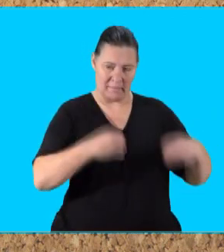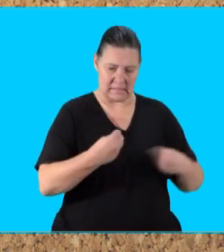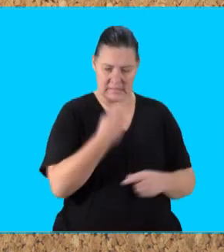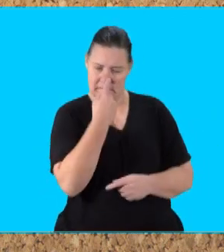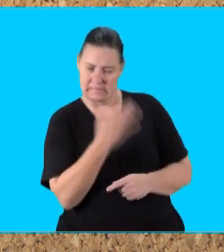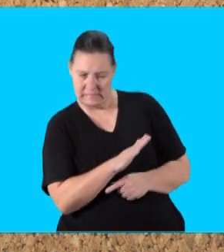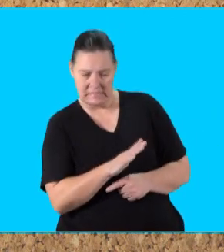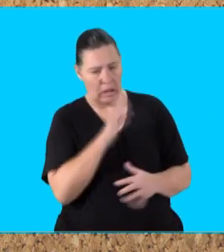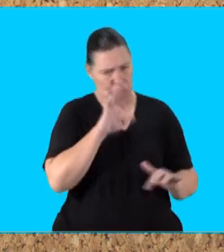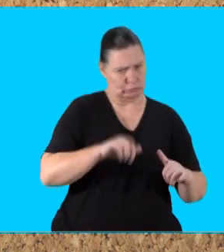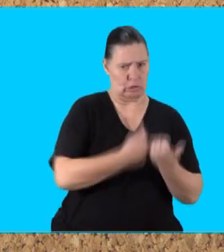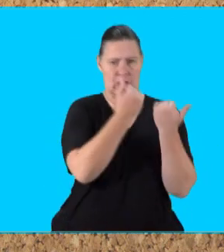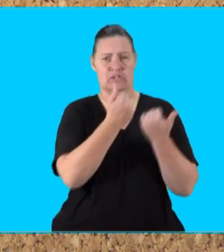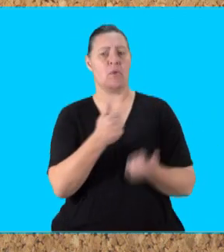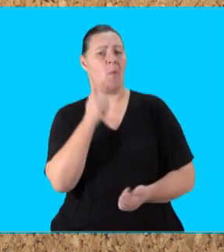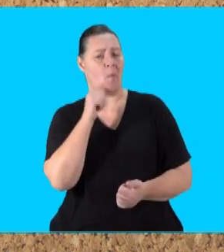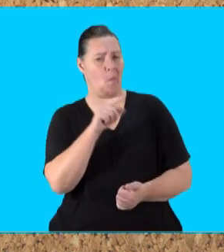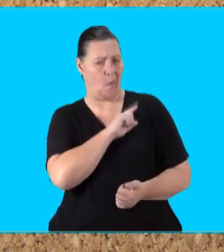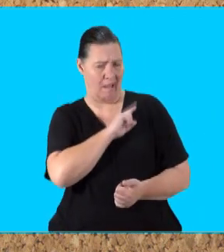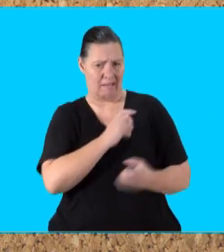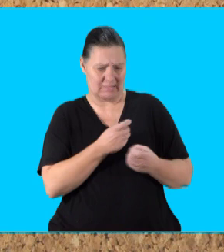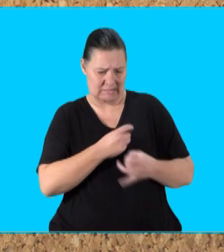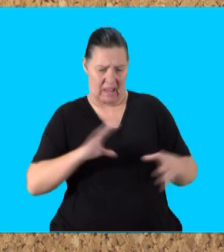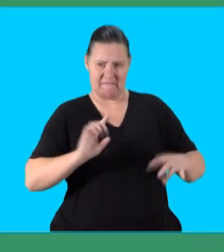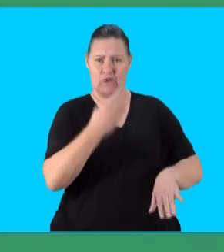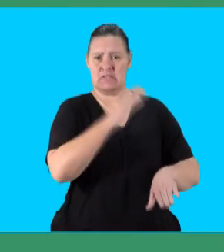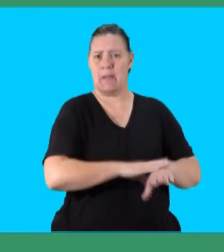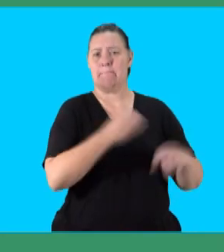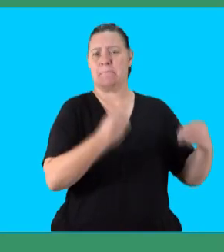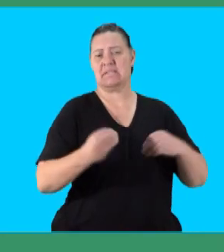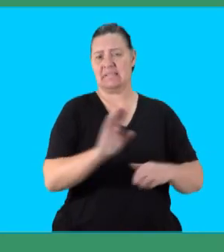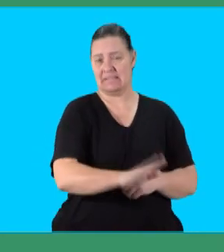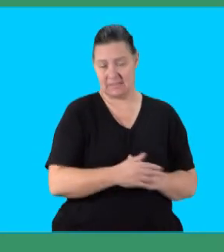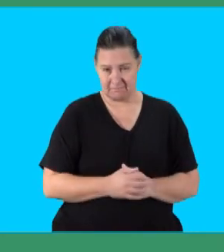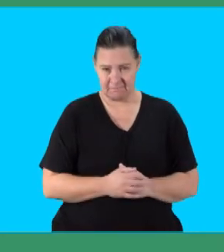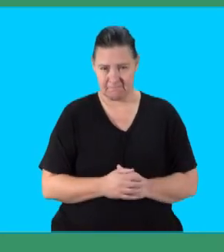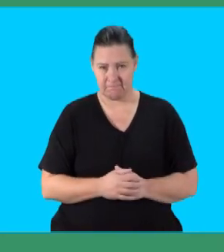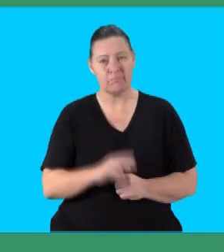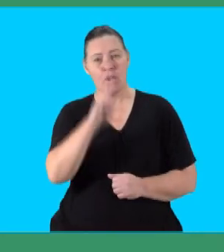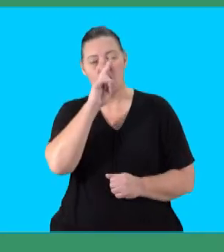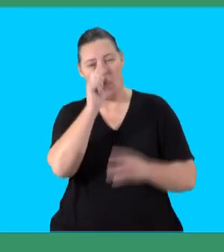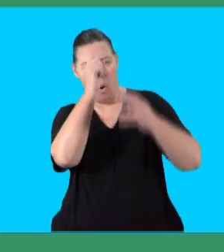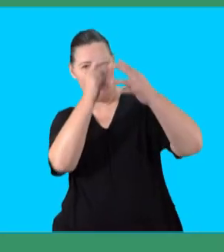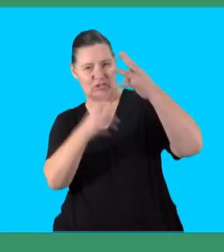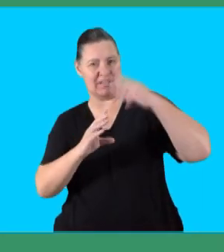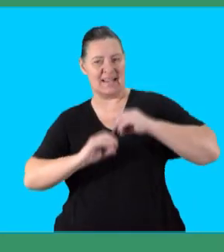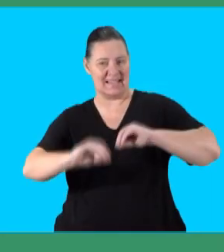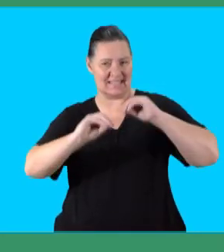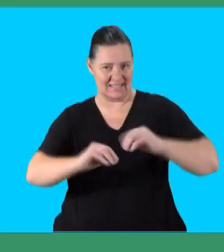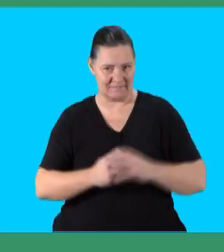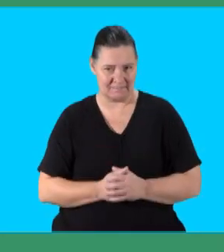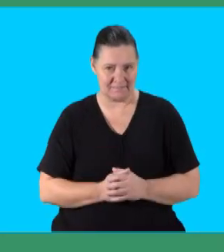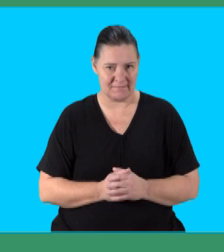face challenges when they start their own companies. Now, let's look at the lesson objectives for our